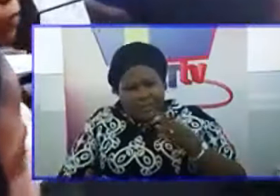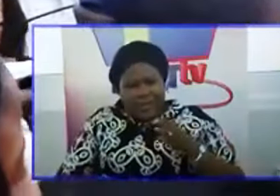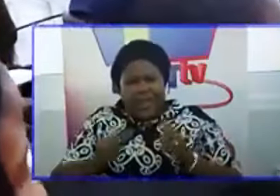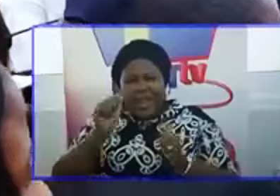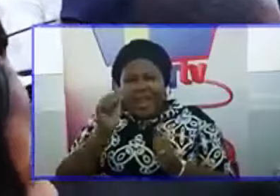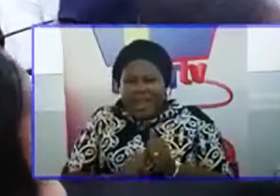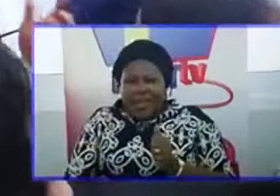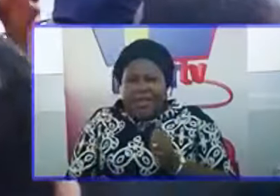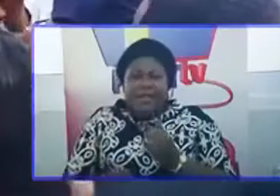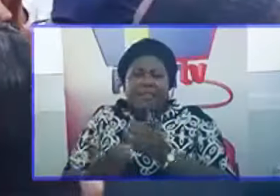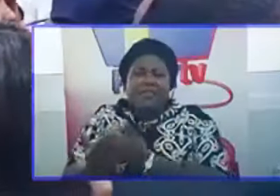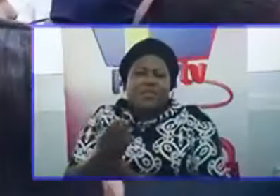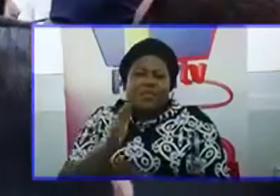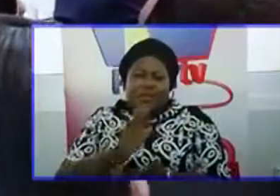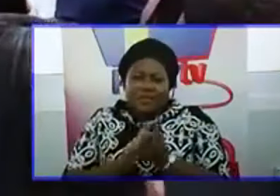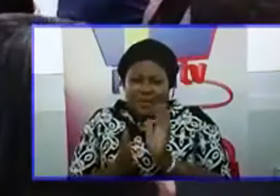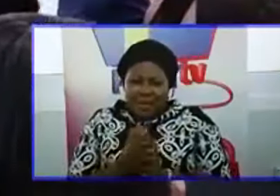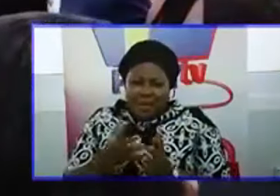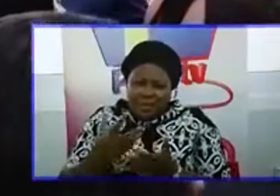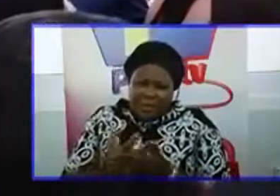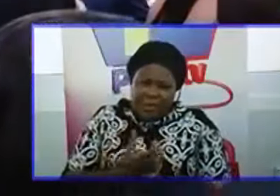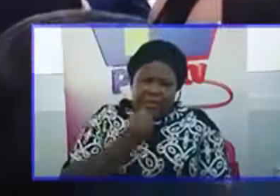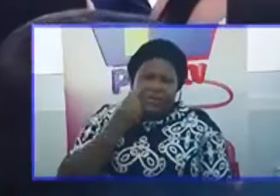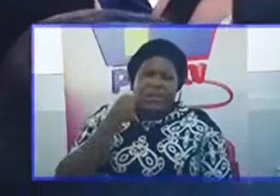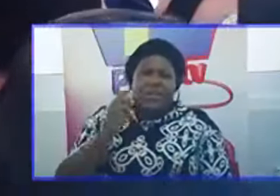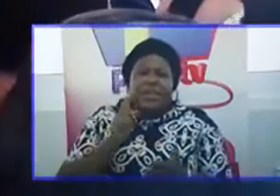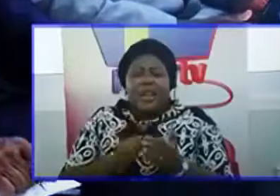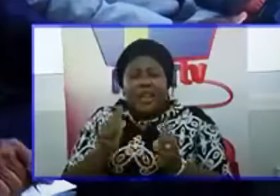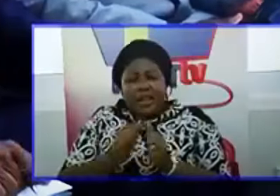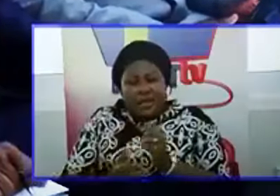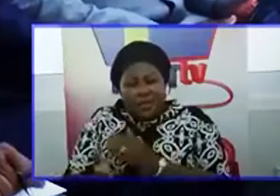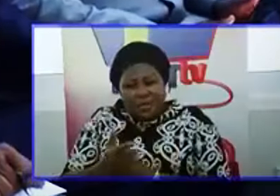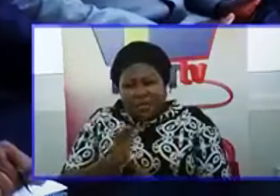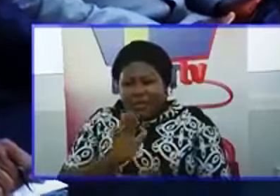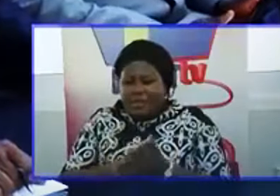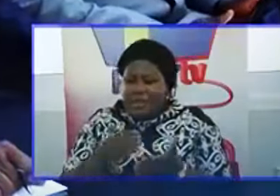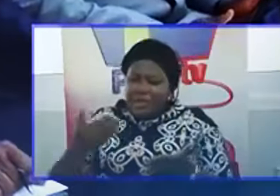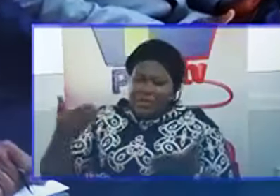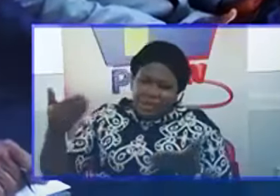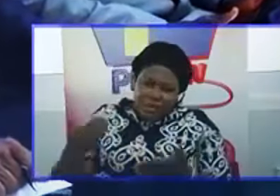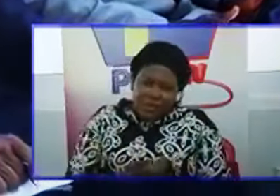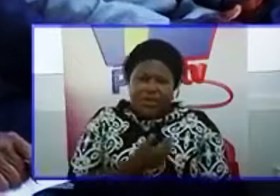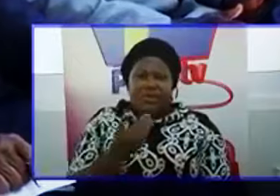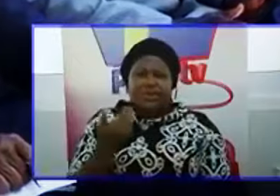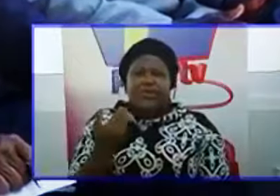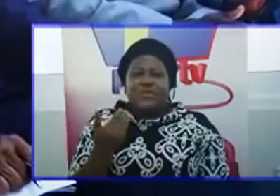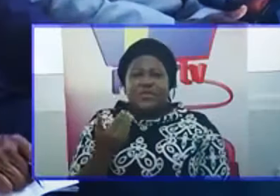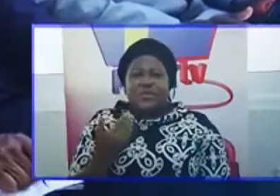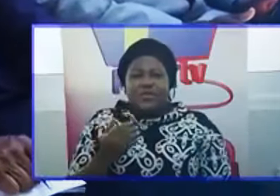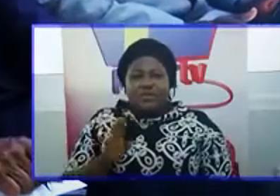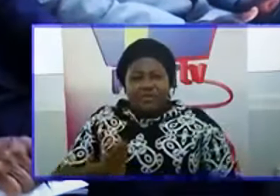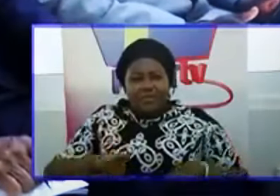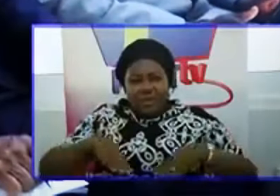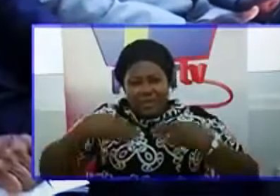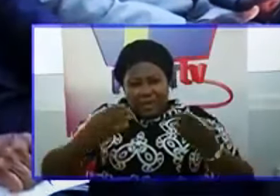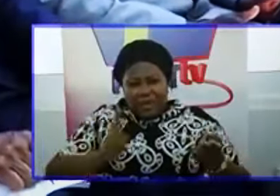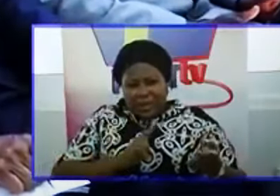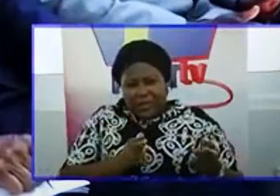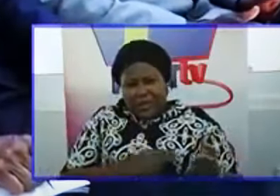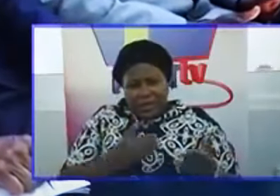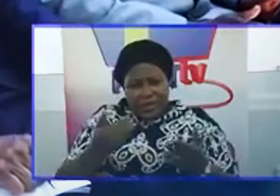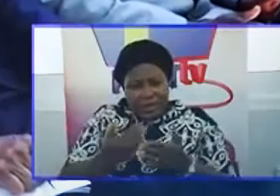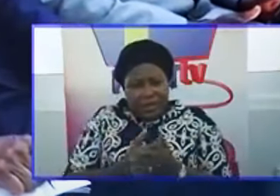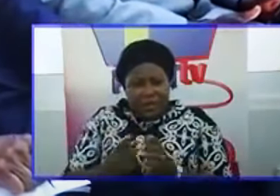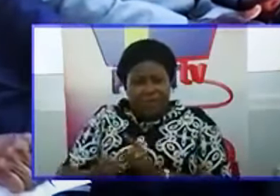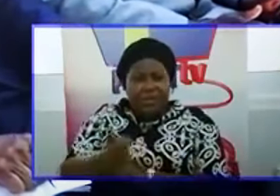every morning. Then the writer says, great is his faithfulness. He has granted us another new day. So